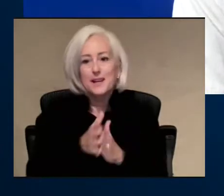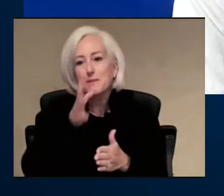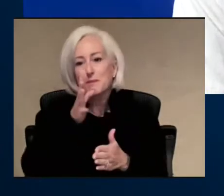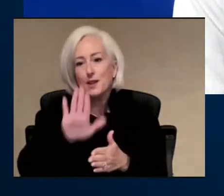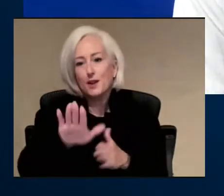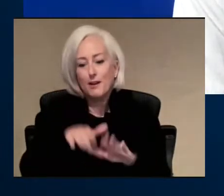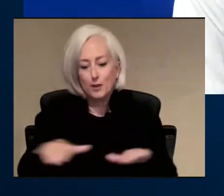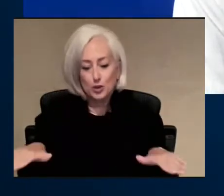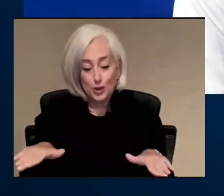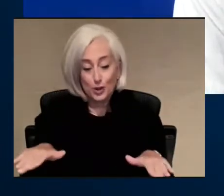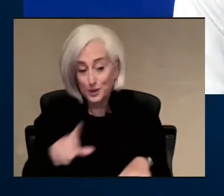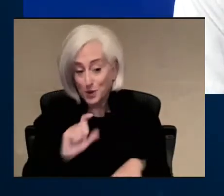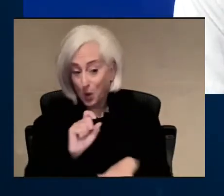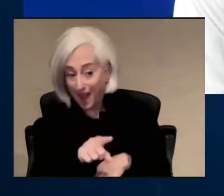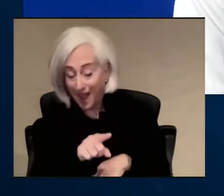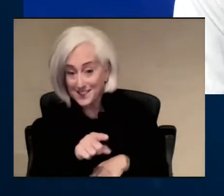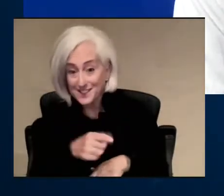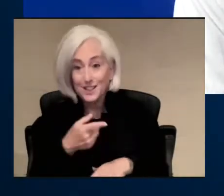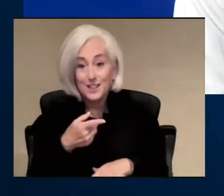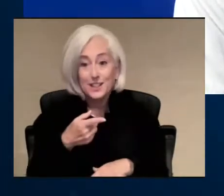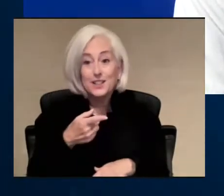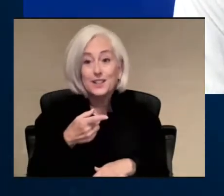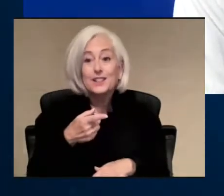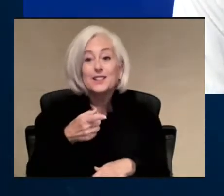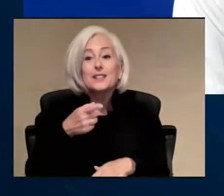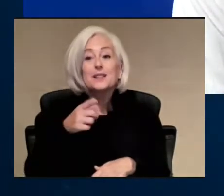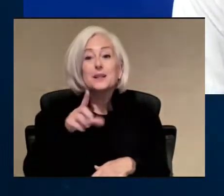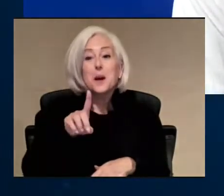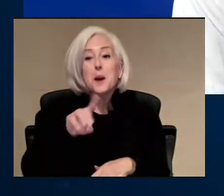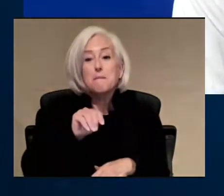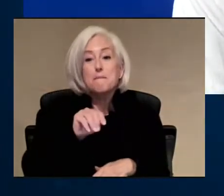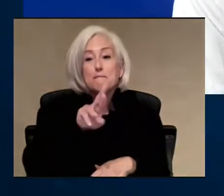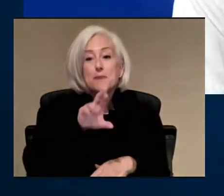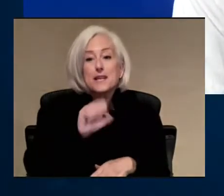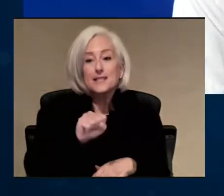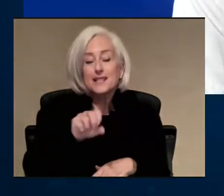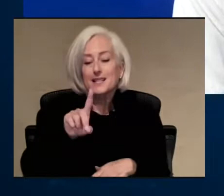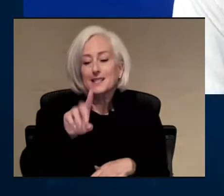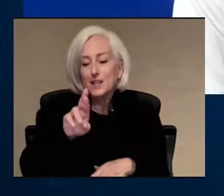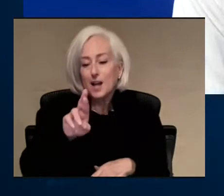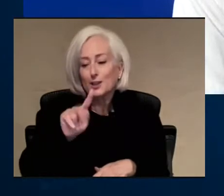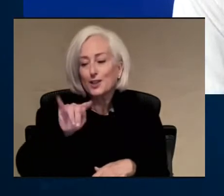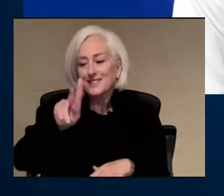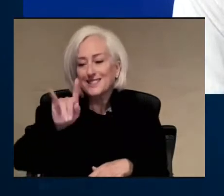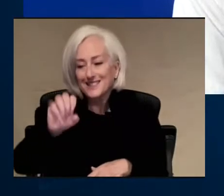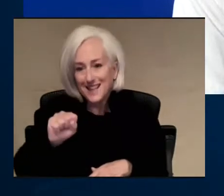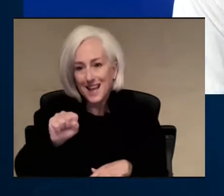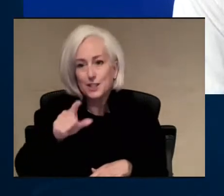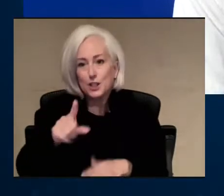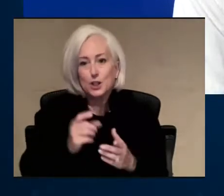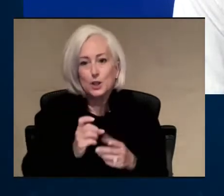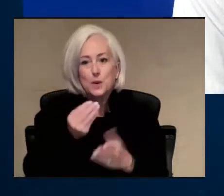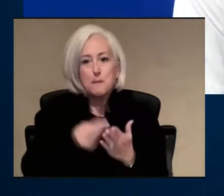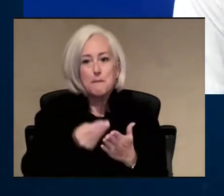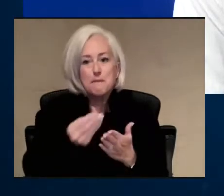spot. So do you buy Mrs. Dr. Stites a present for Mother's Day, or do you leave that up to the kids?